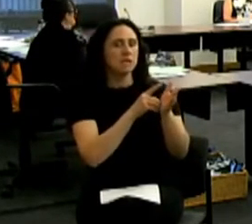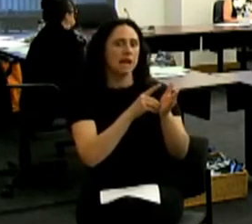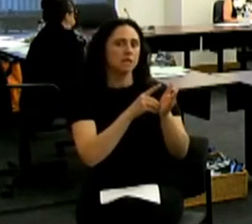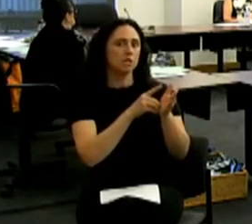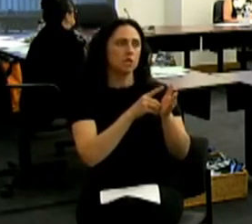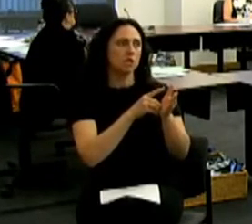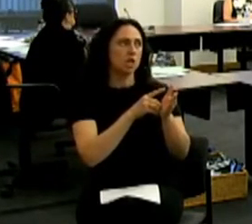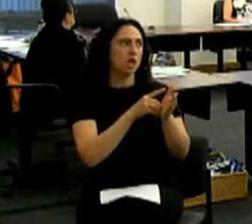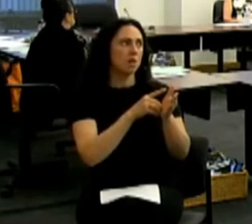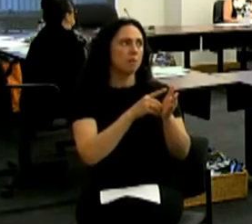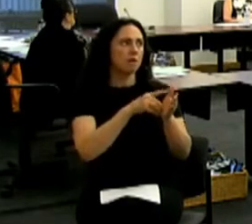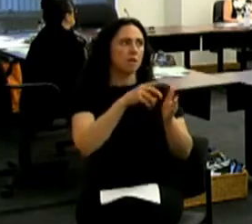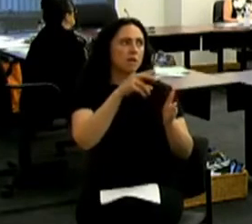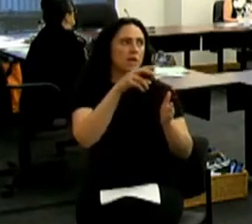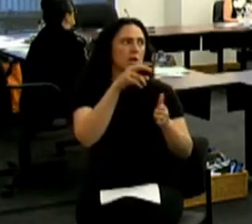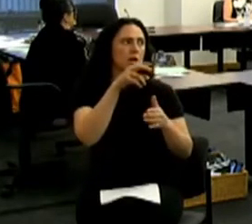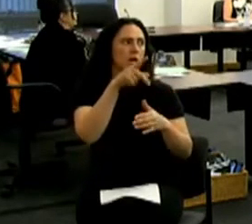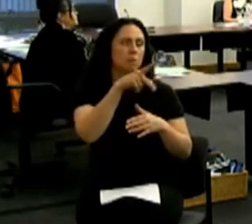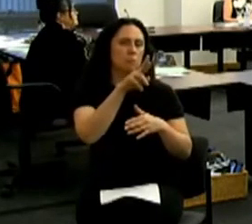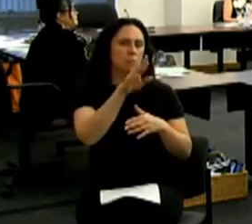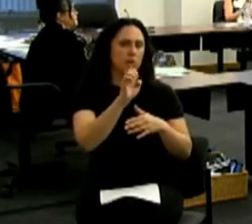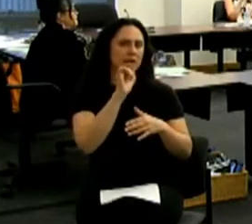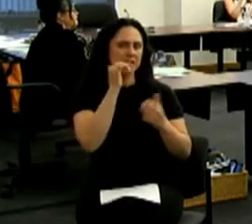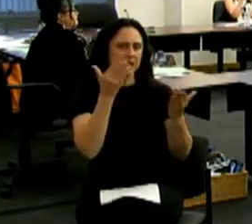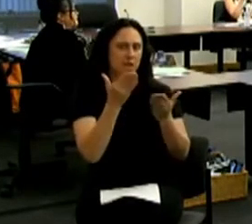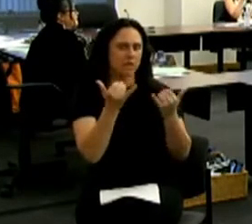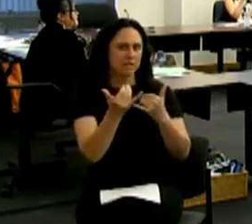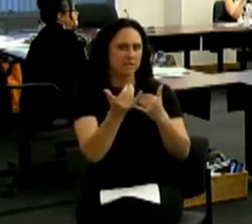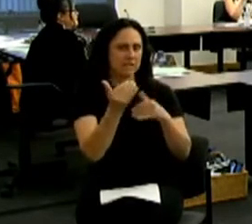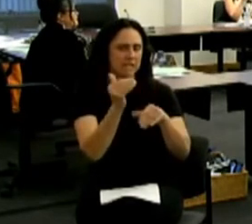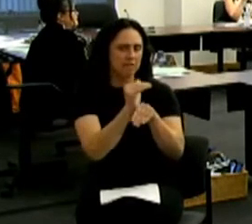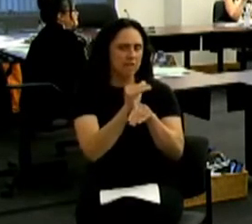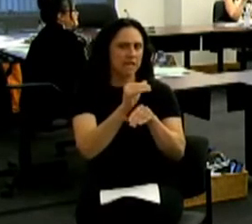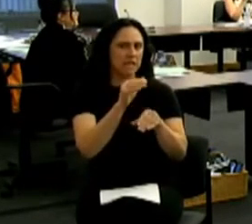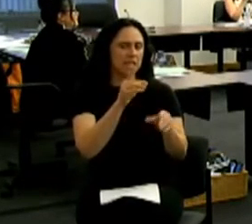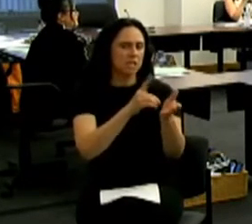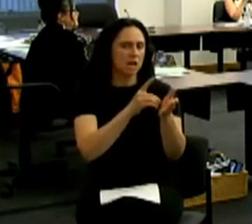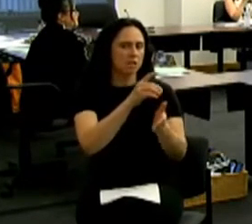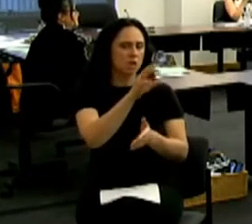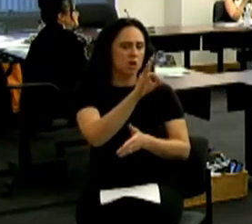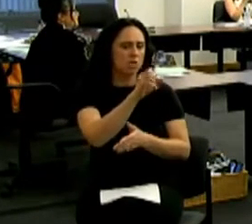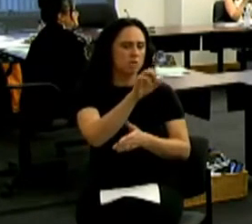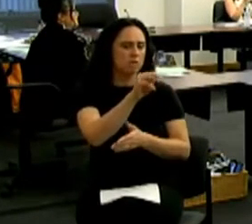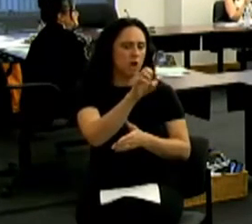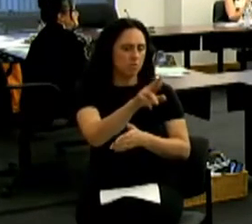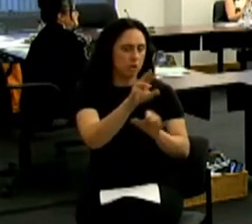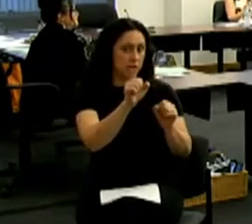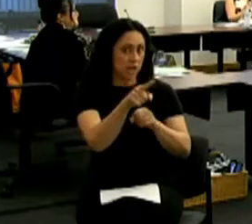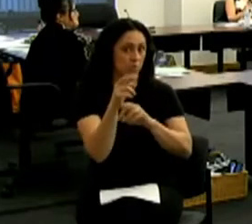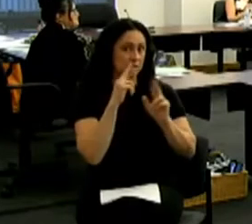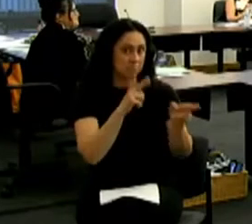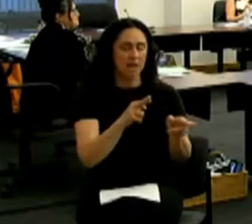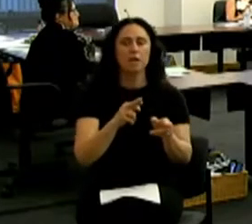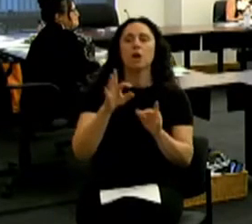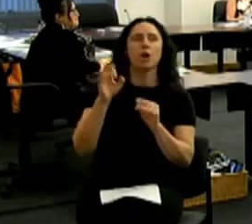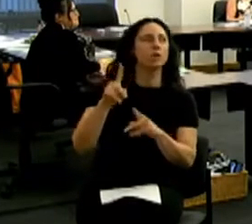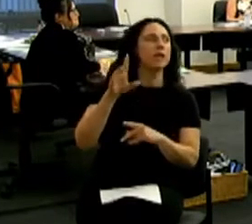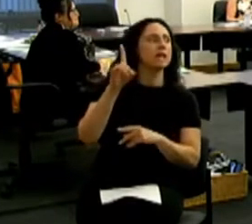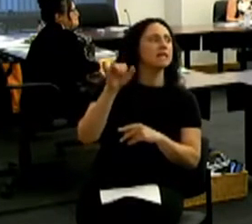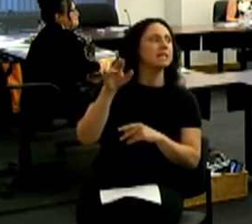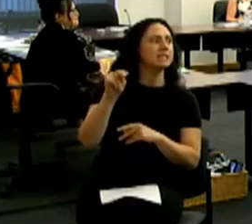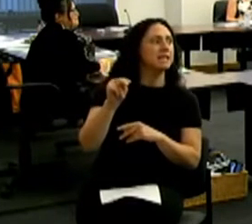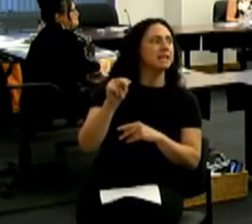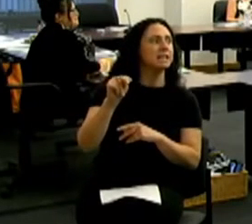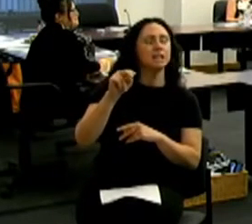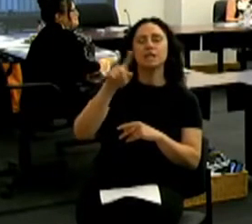here this evening, so I don't know if you can respond or Dean Zuccarello. I would recommend for Dean Zuccarello. Okay, Dean Zuccarello, you're